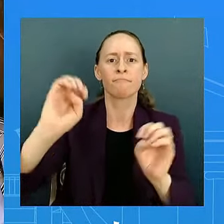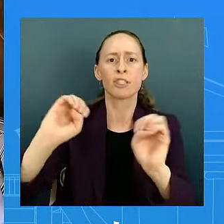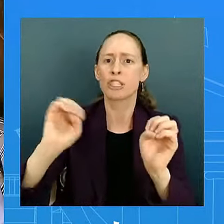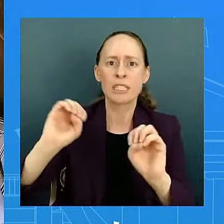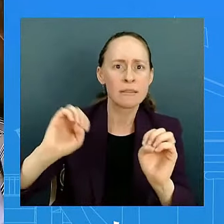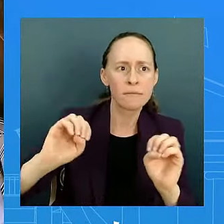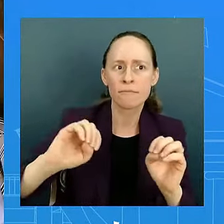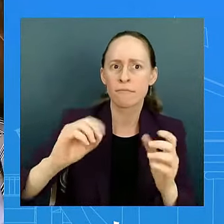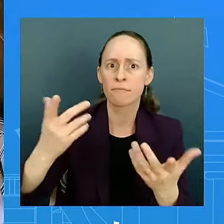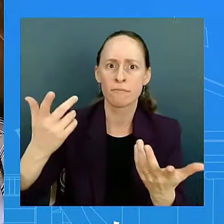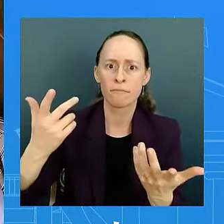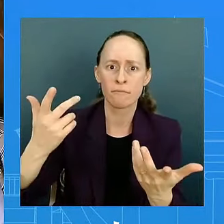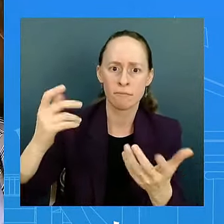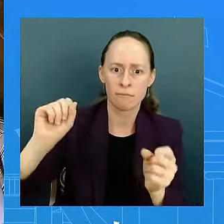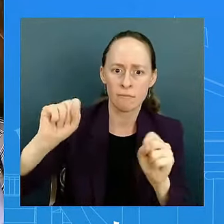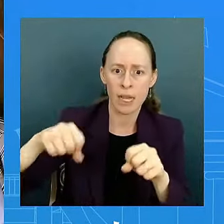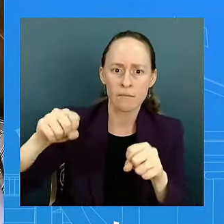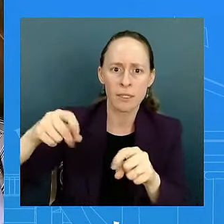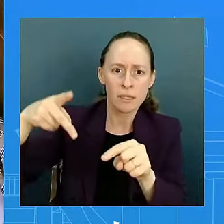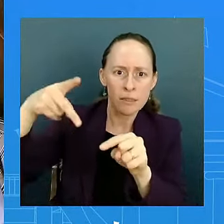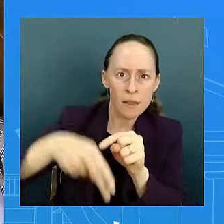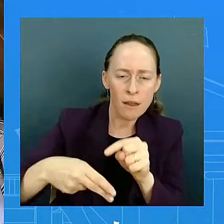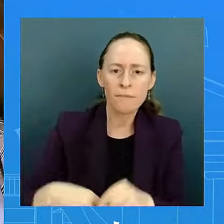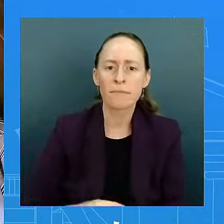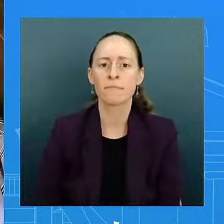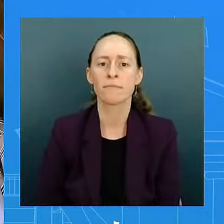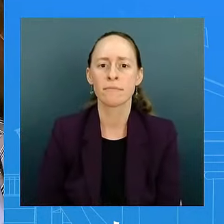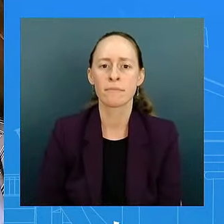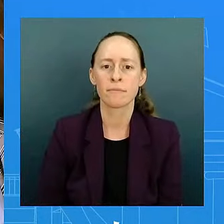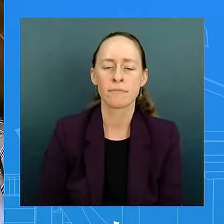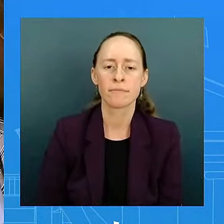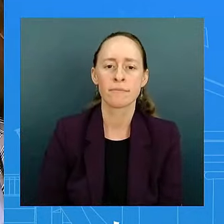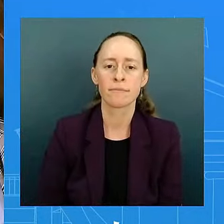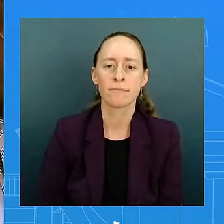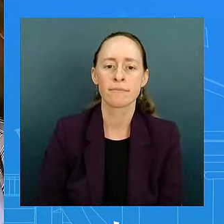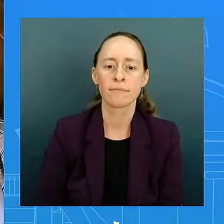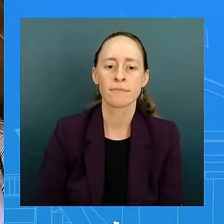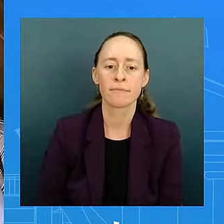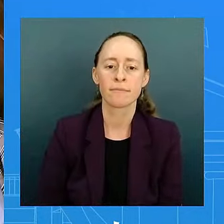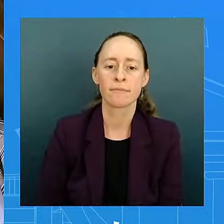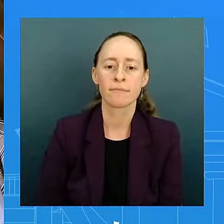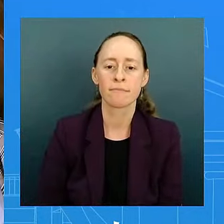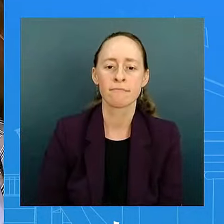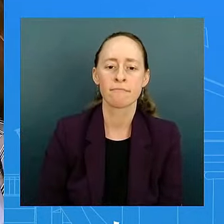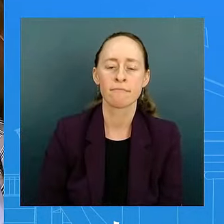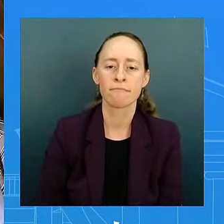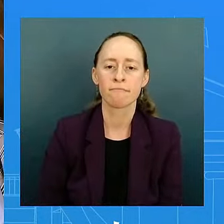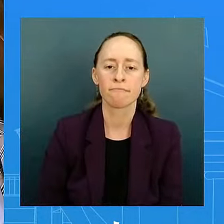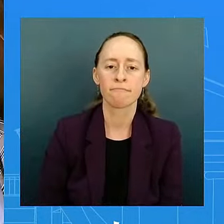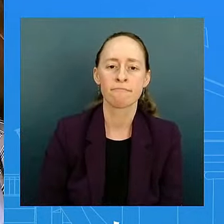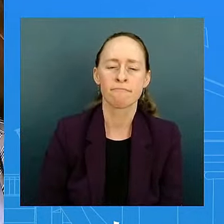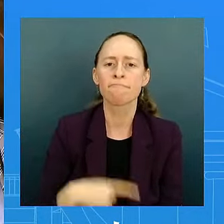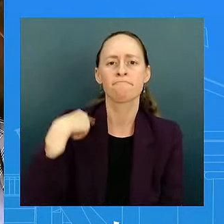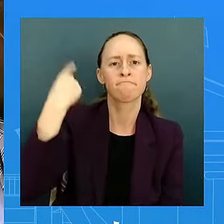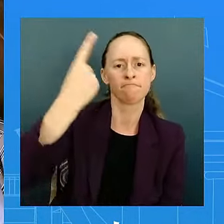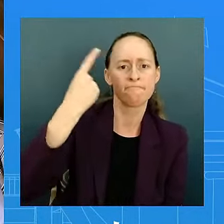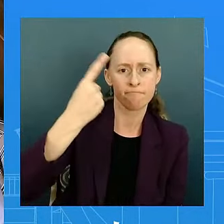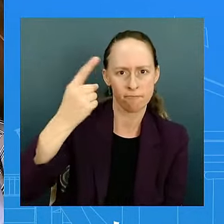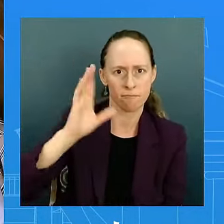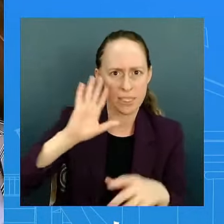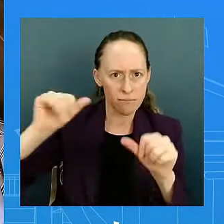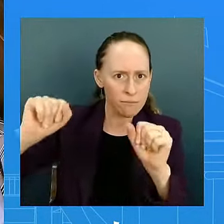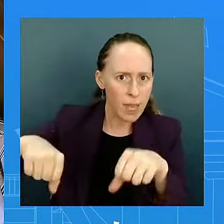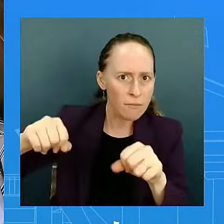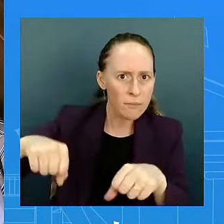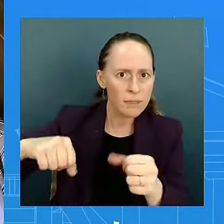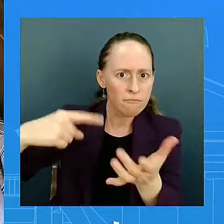extent are you sort of accelerating conversations? Has the president had any conversations